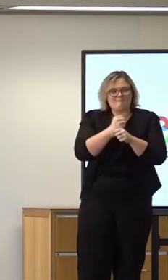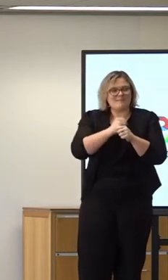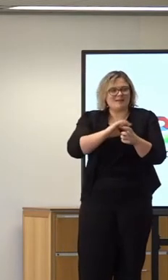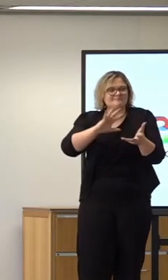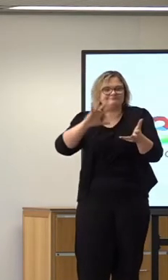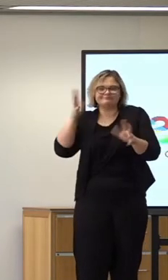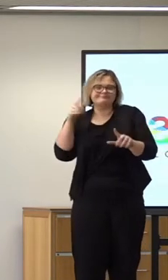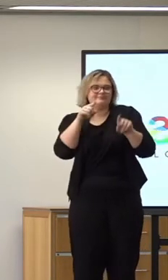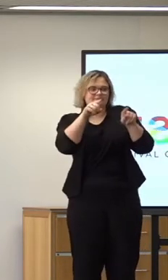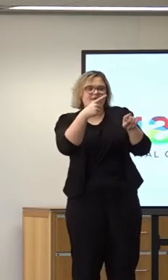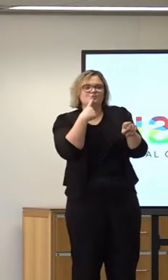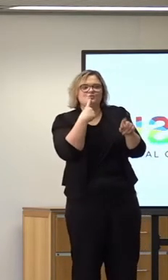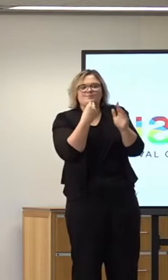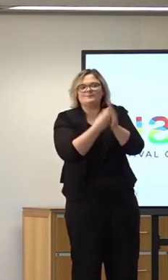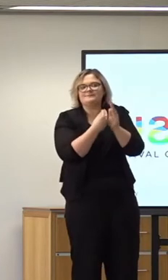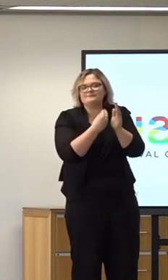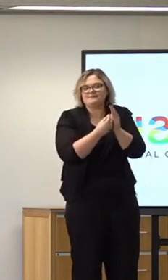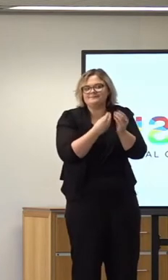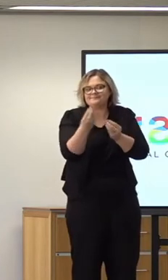earlier in that pipeline?